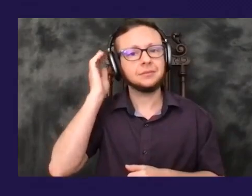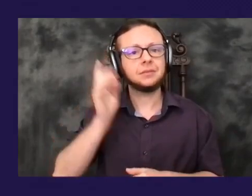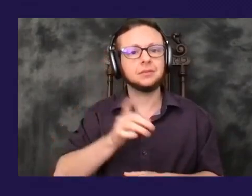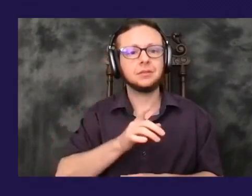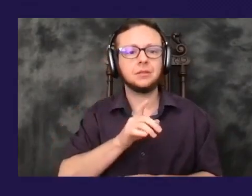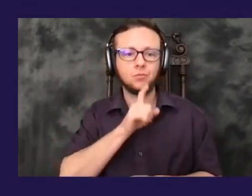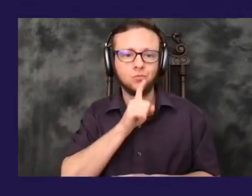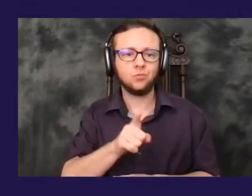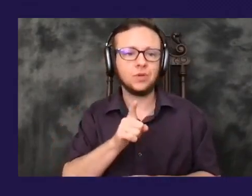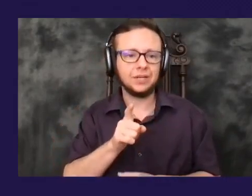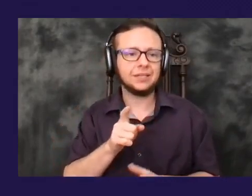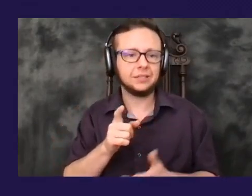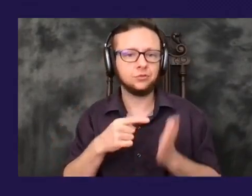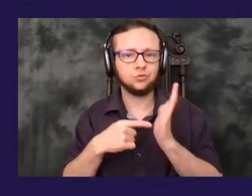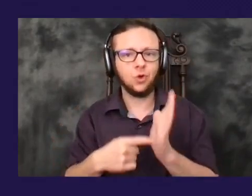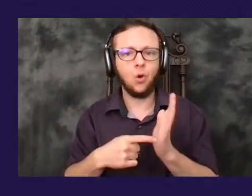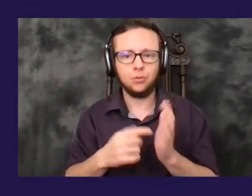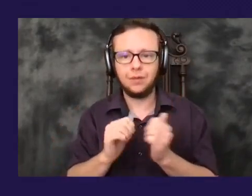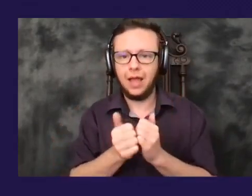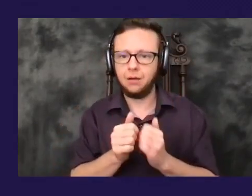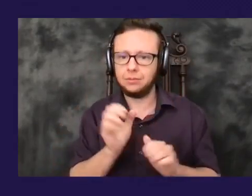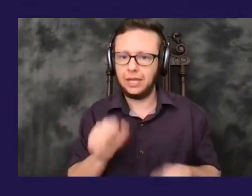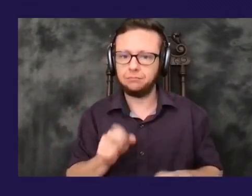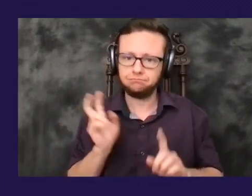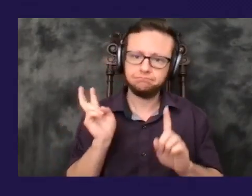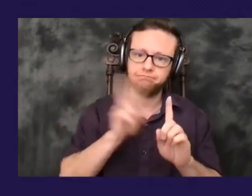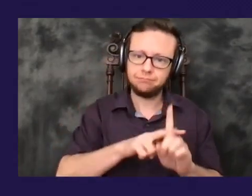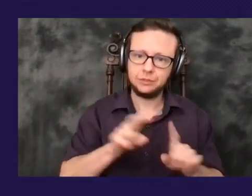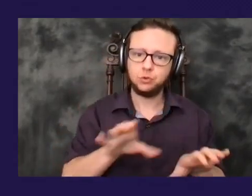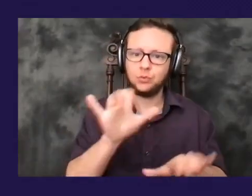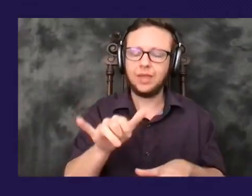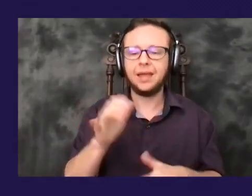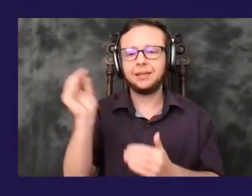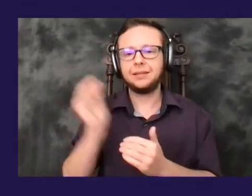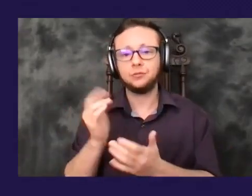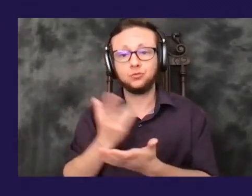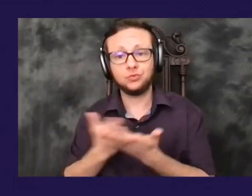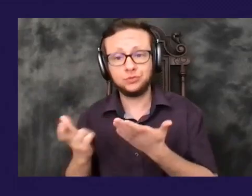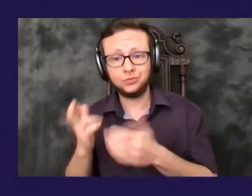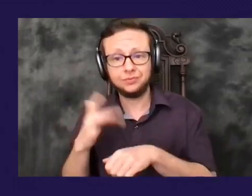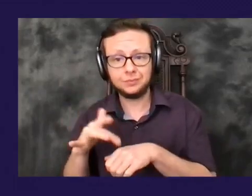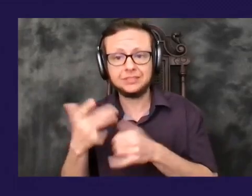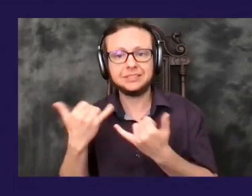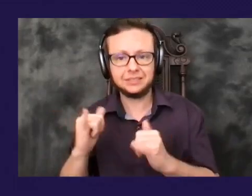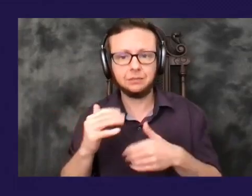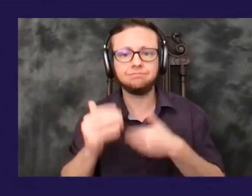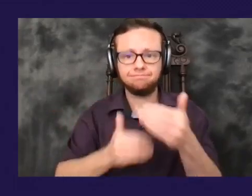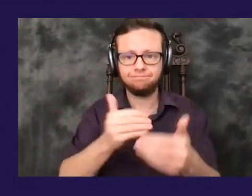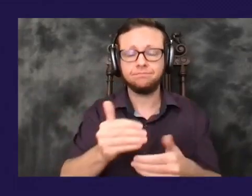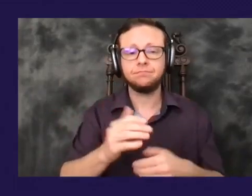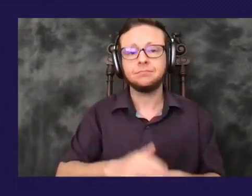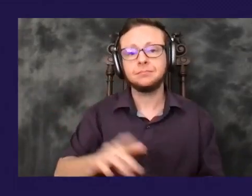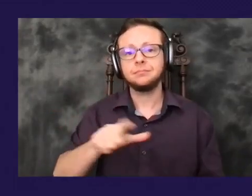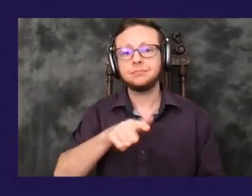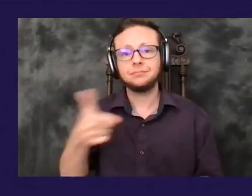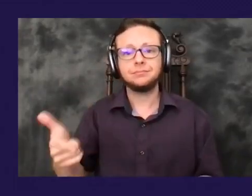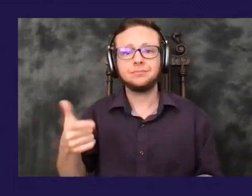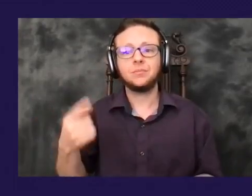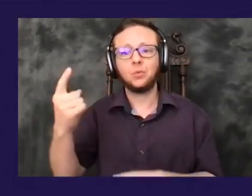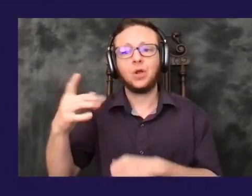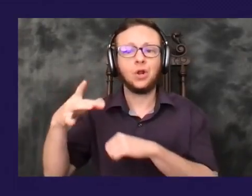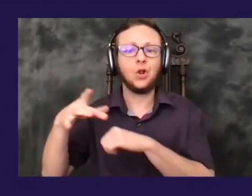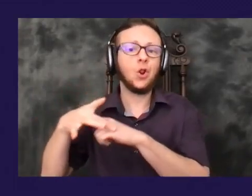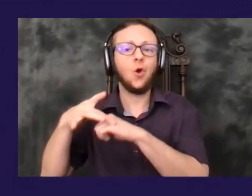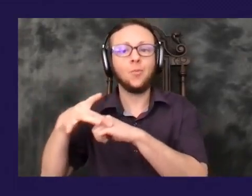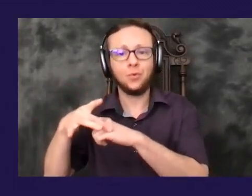practical applications of how you might do that in much lower resource settings. And so with that, let's turn it over to one of the most global jurisdictions that we have in the